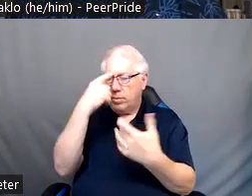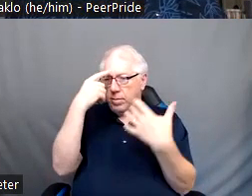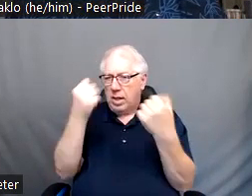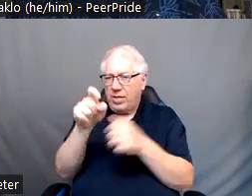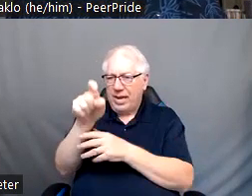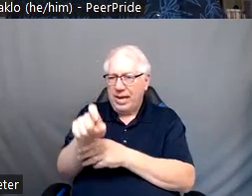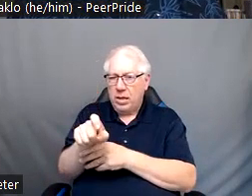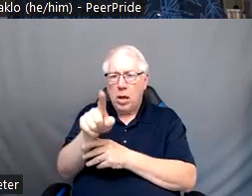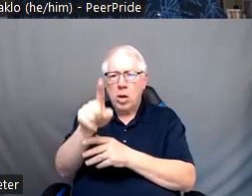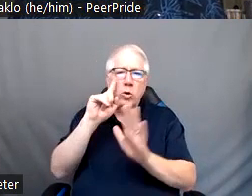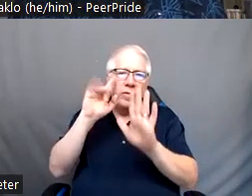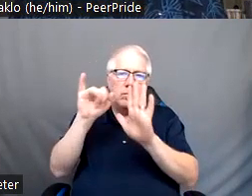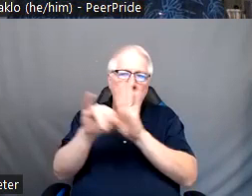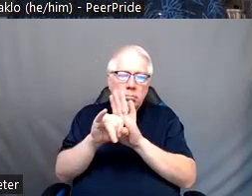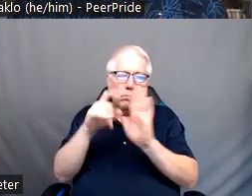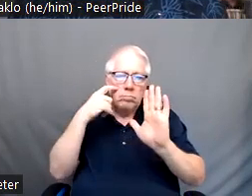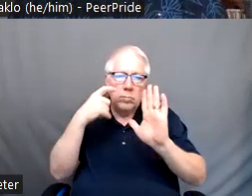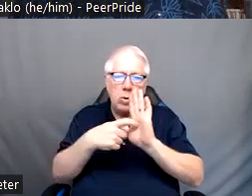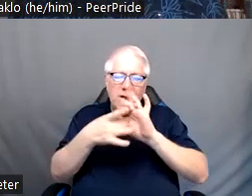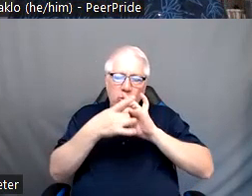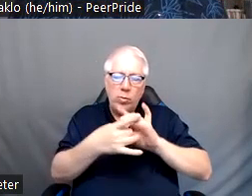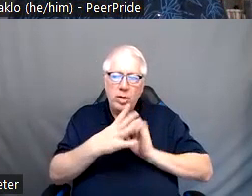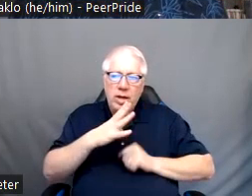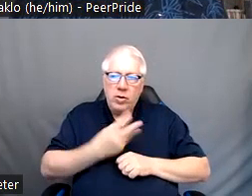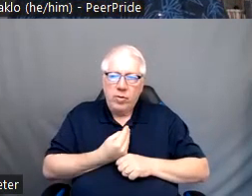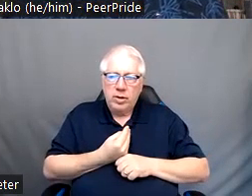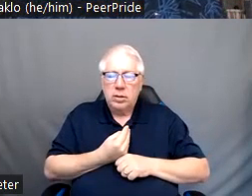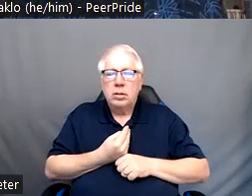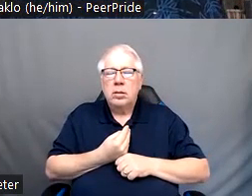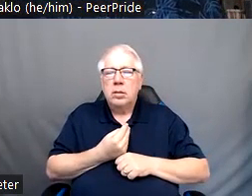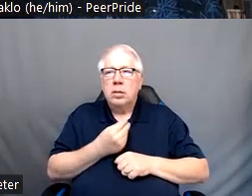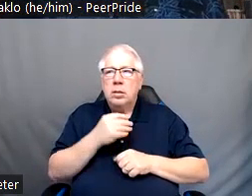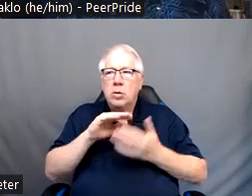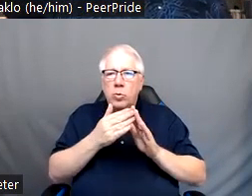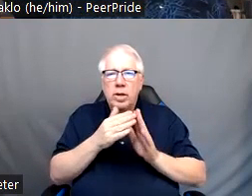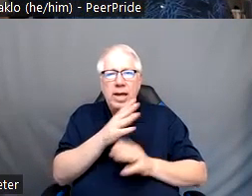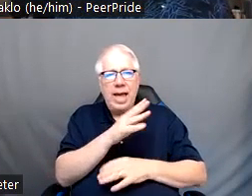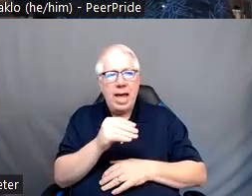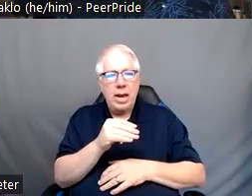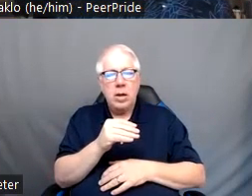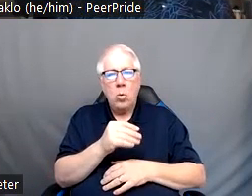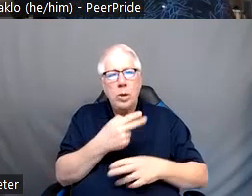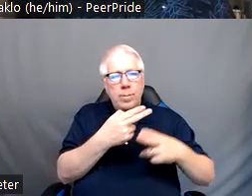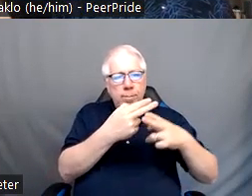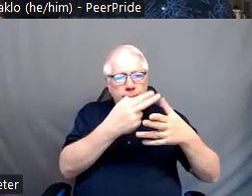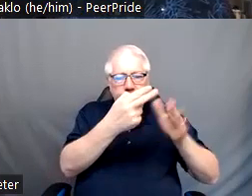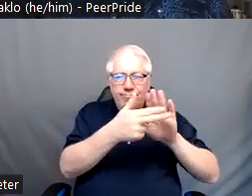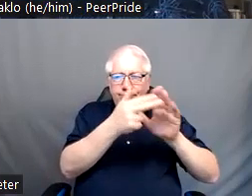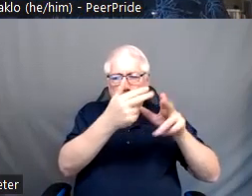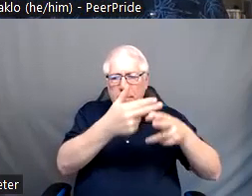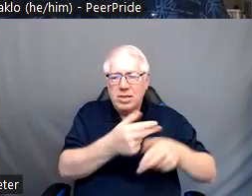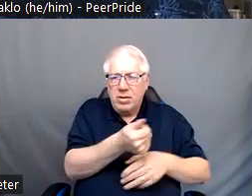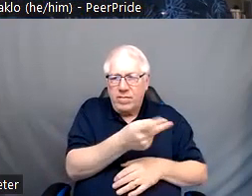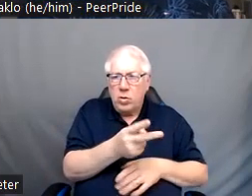that you've seen specific to the trans community. And I know we mentioned a few of these in our introductions, but if there's any areas